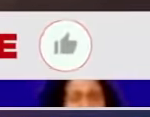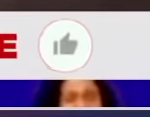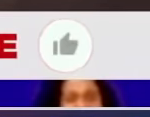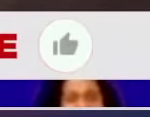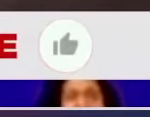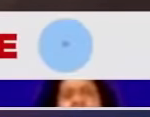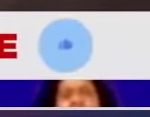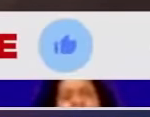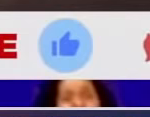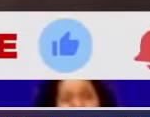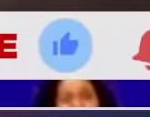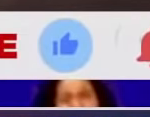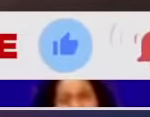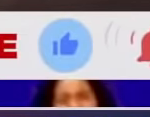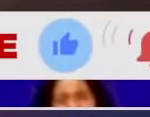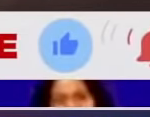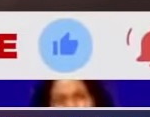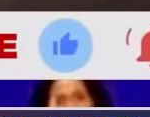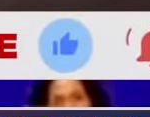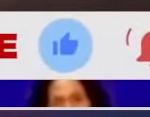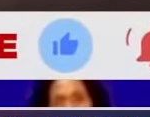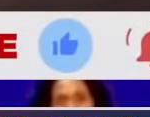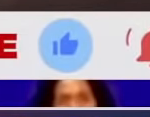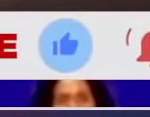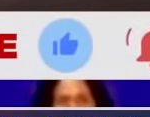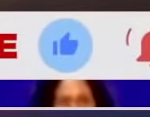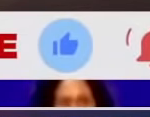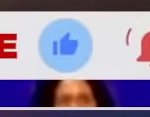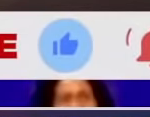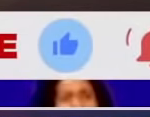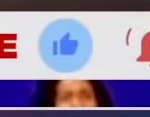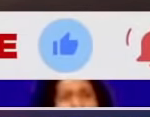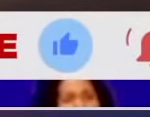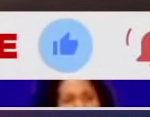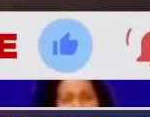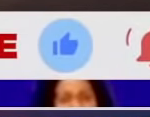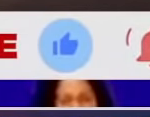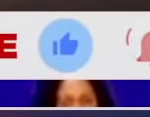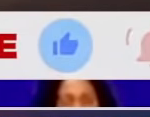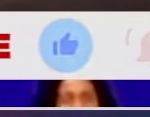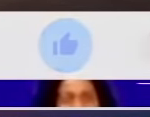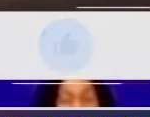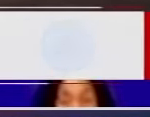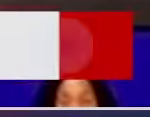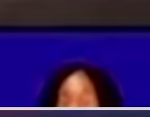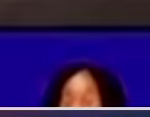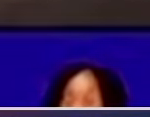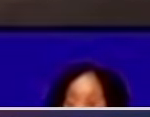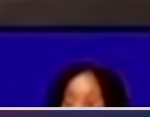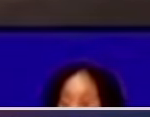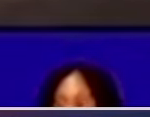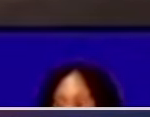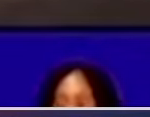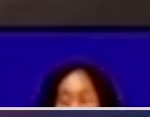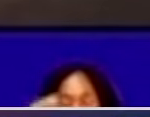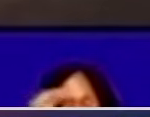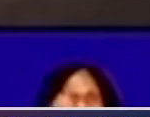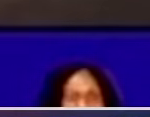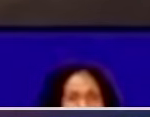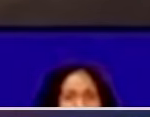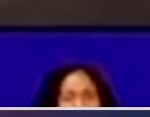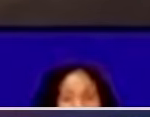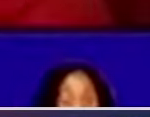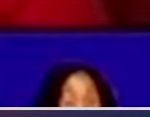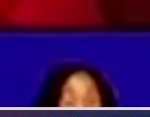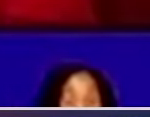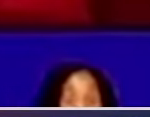Ndabeni-Abrahams still have a job as Minister of Small Business Development? Her transgressions in her previous role as the Communications